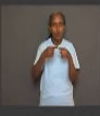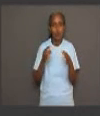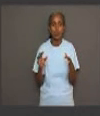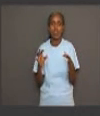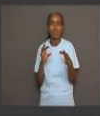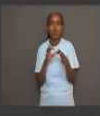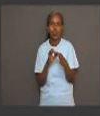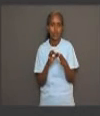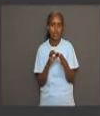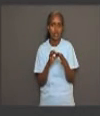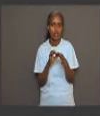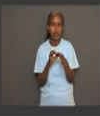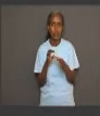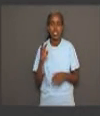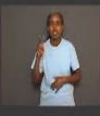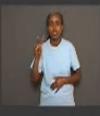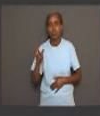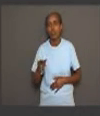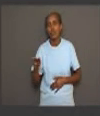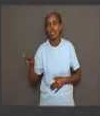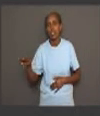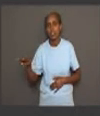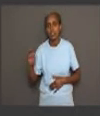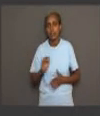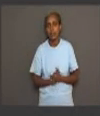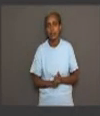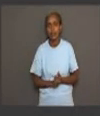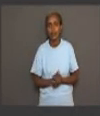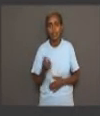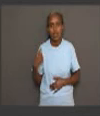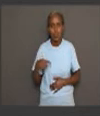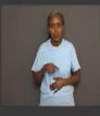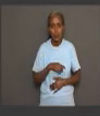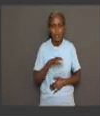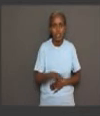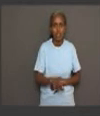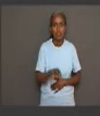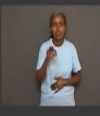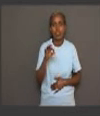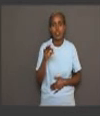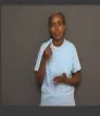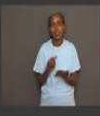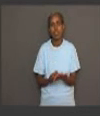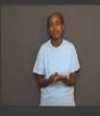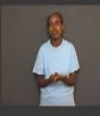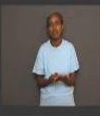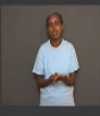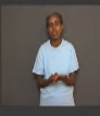corresponding coordinates of the two vectors, we can derive that